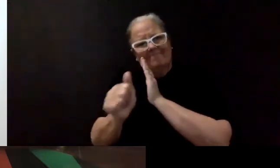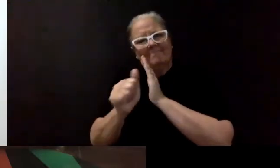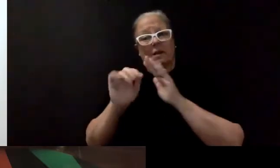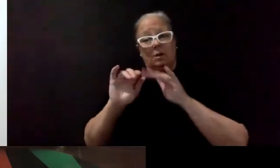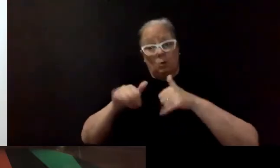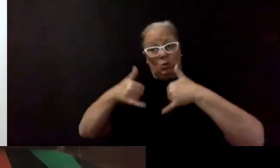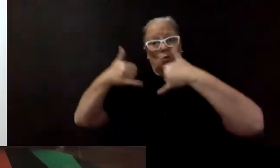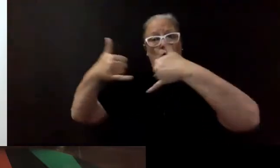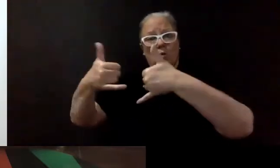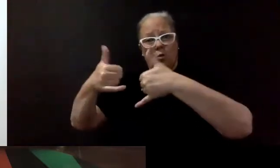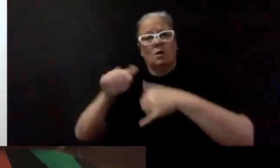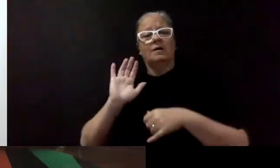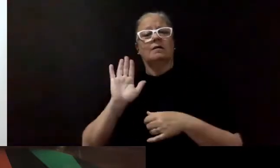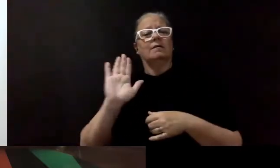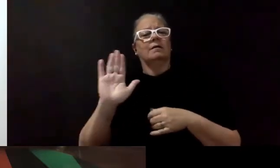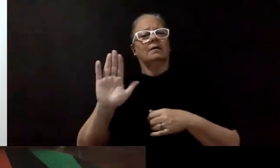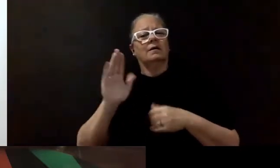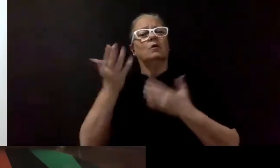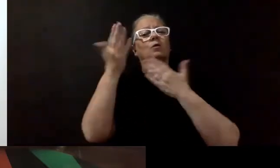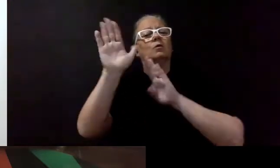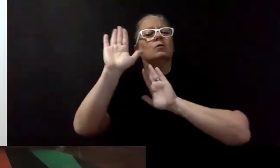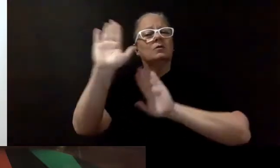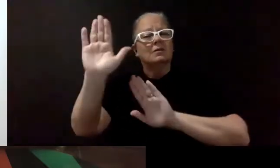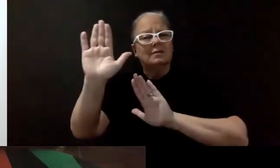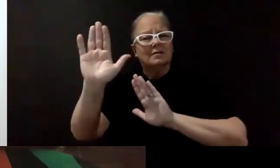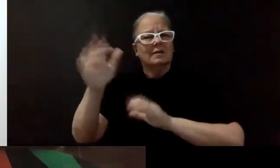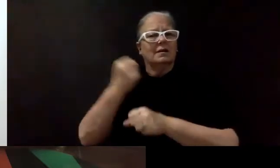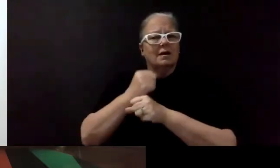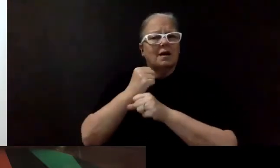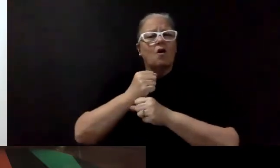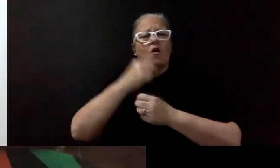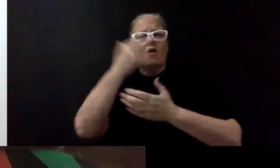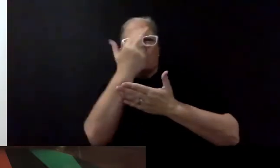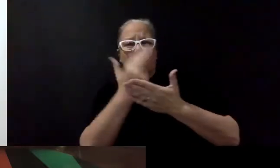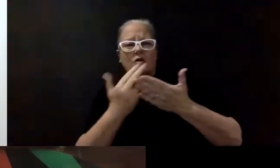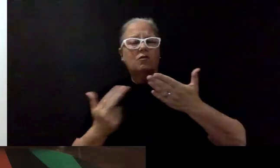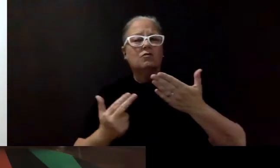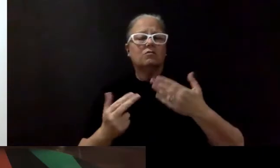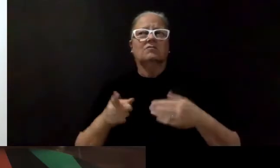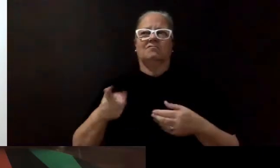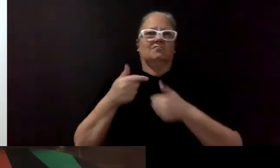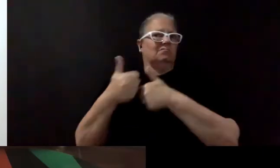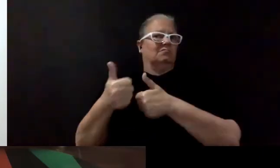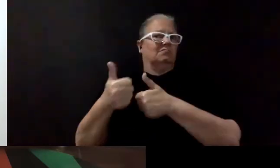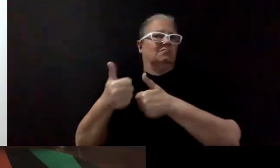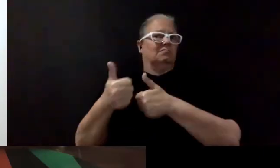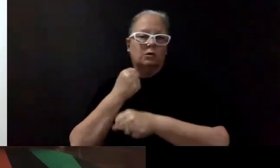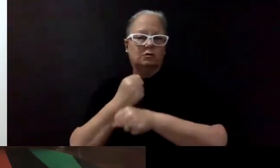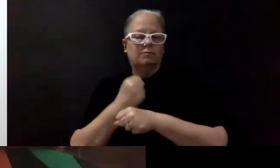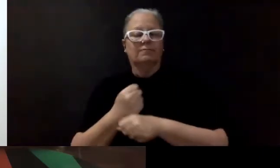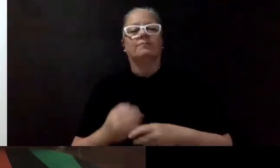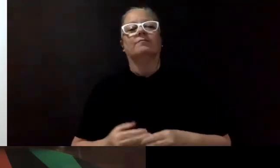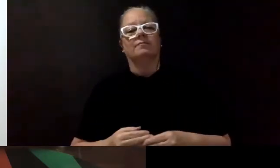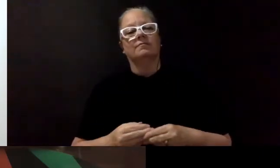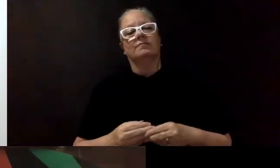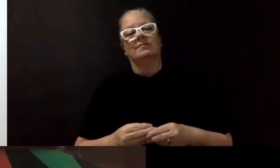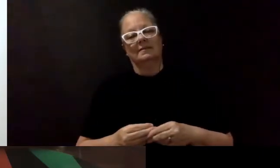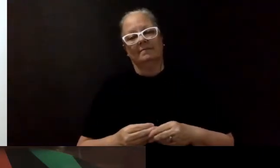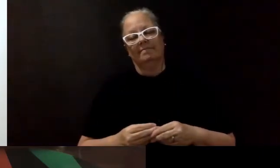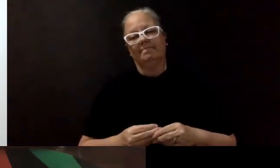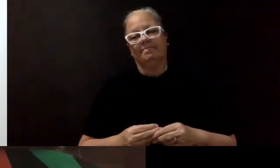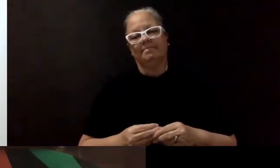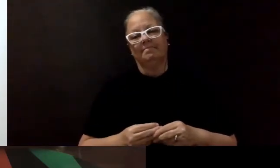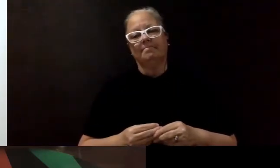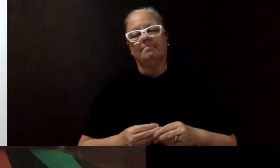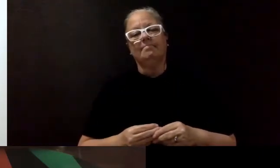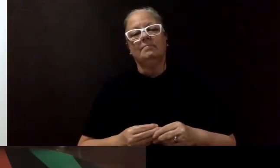Youth Arts New Zealand, and composes soundtracks for yet-to-be-made films in his downtime.